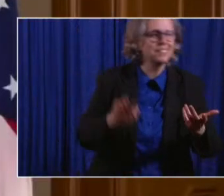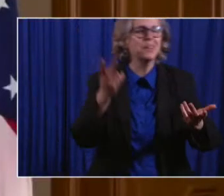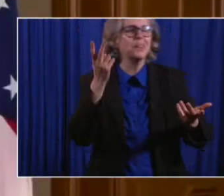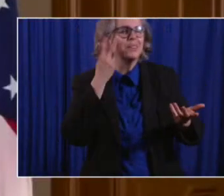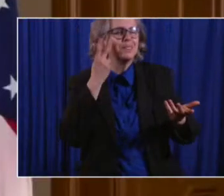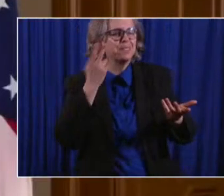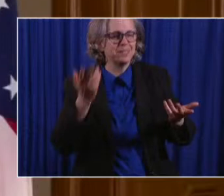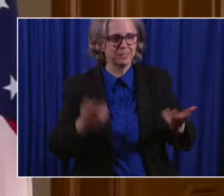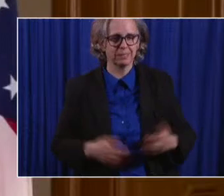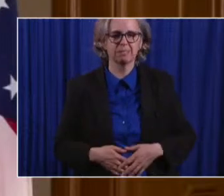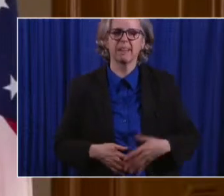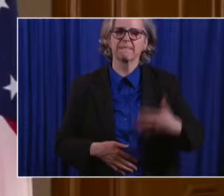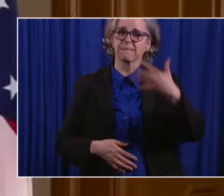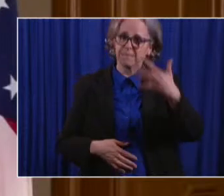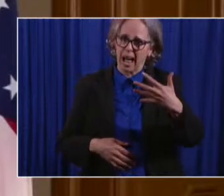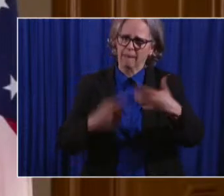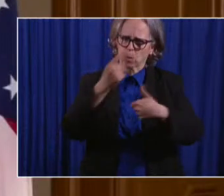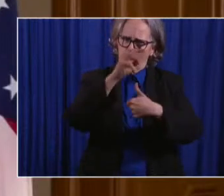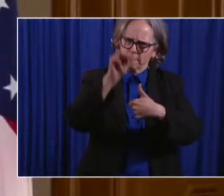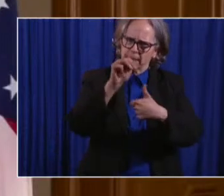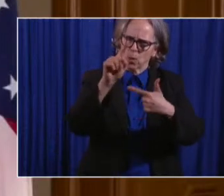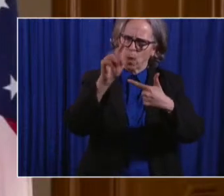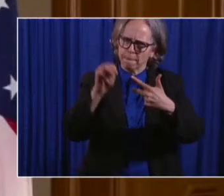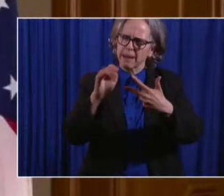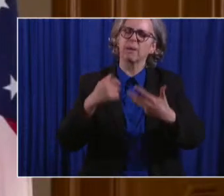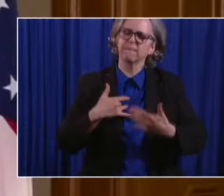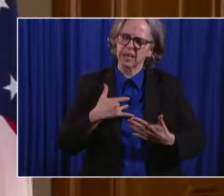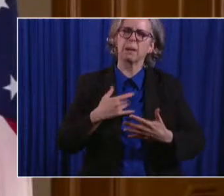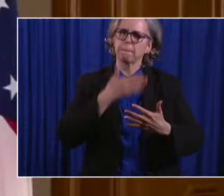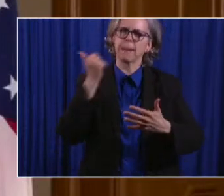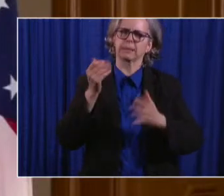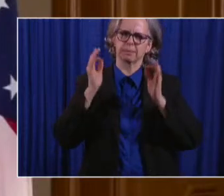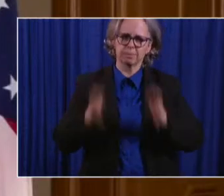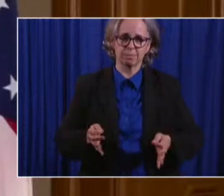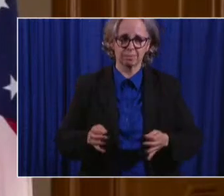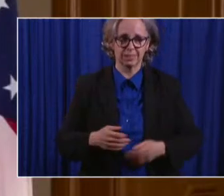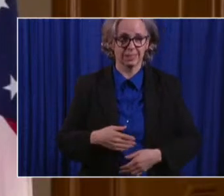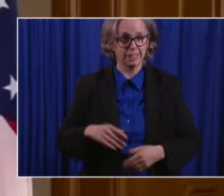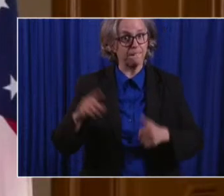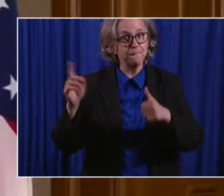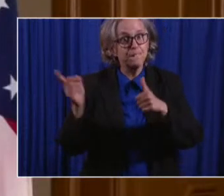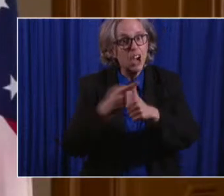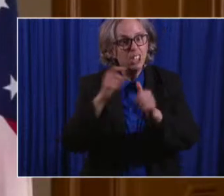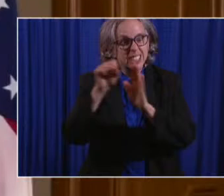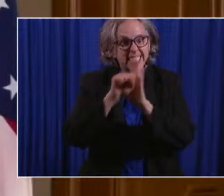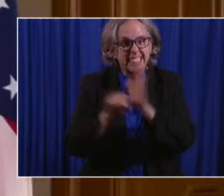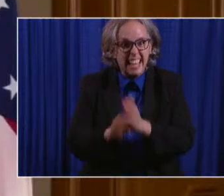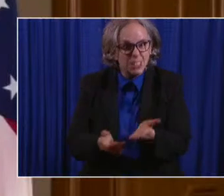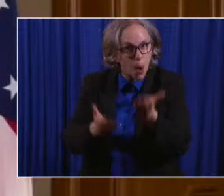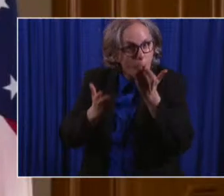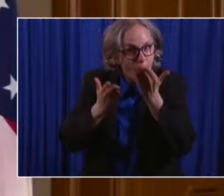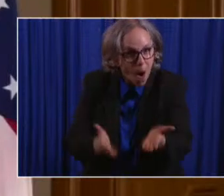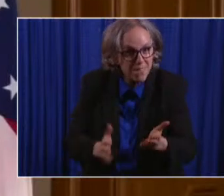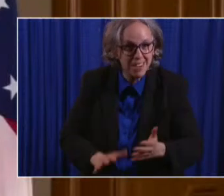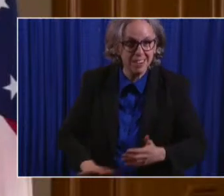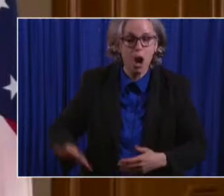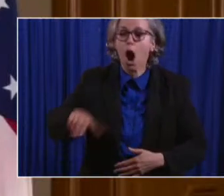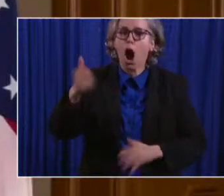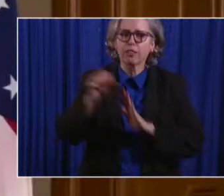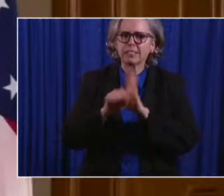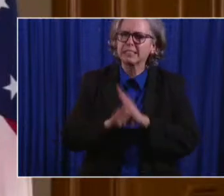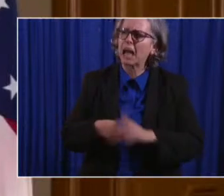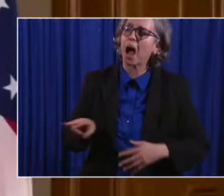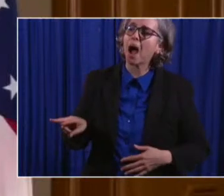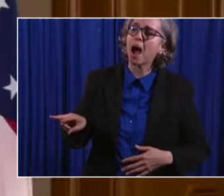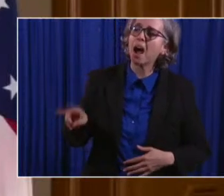obviously the first state to do this. And I know we're watching what some other states are doing. We got a few other ones are doing, and they're all